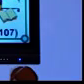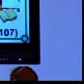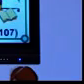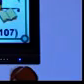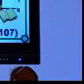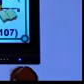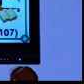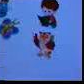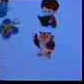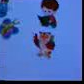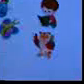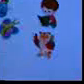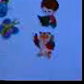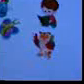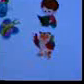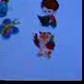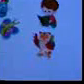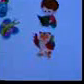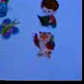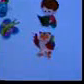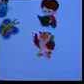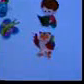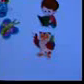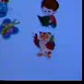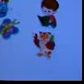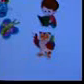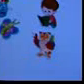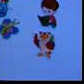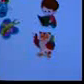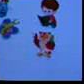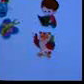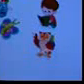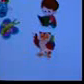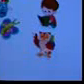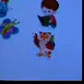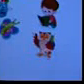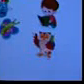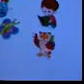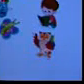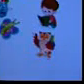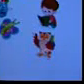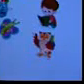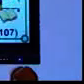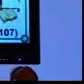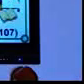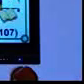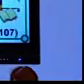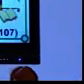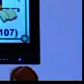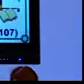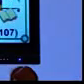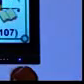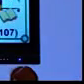the next task, you need to write about your favorite sportsman or film star.